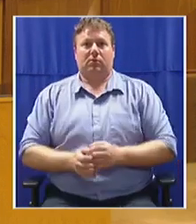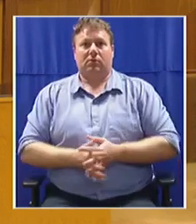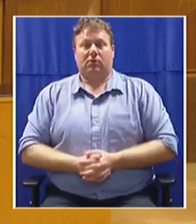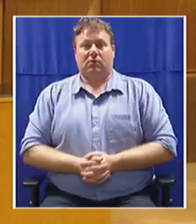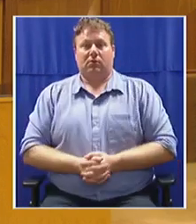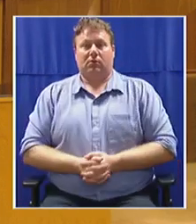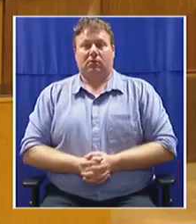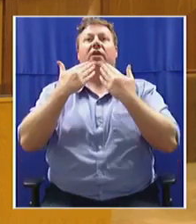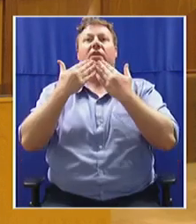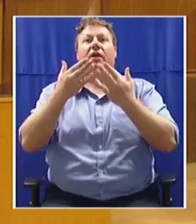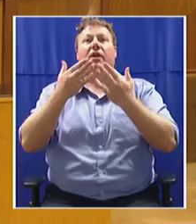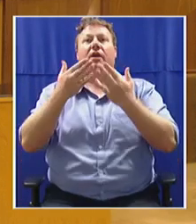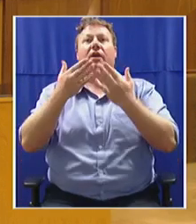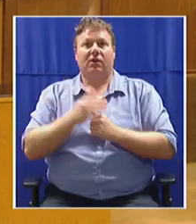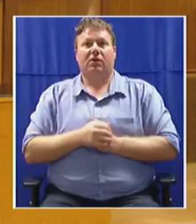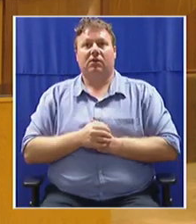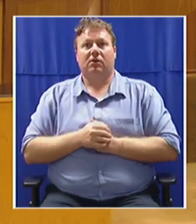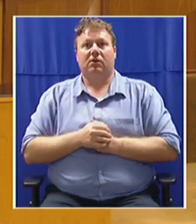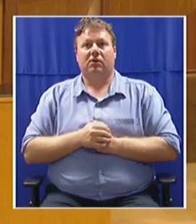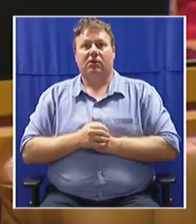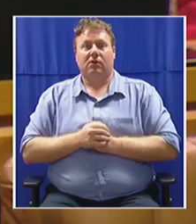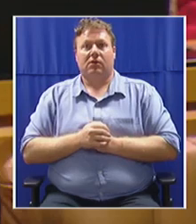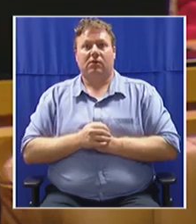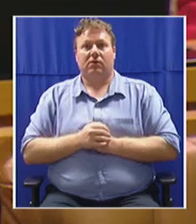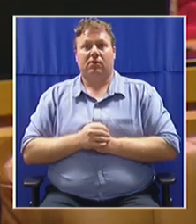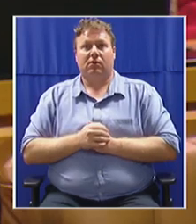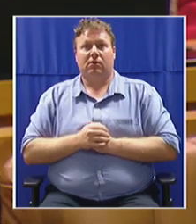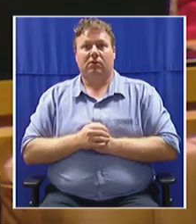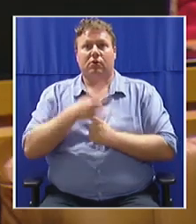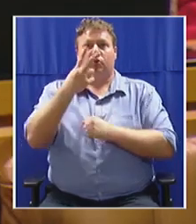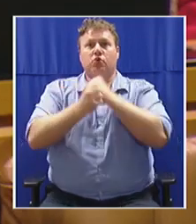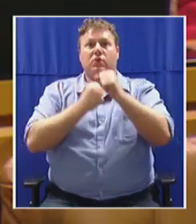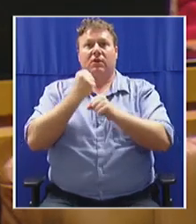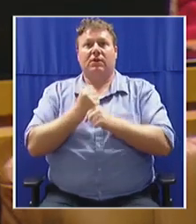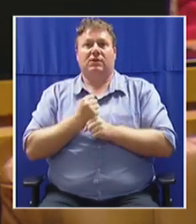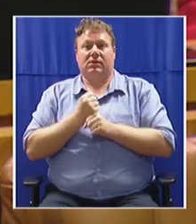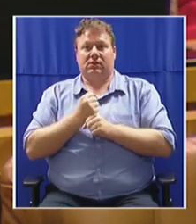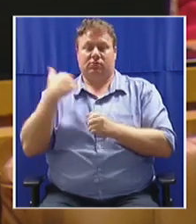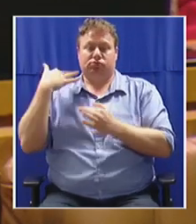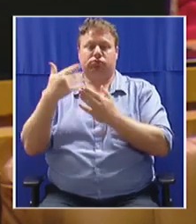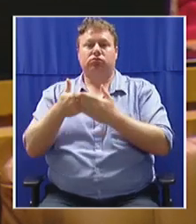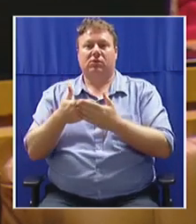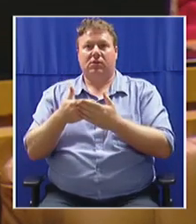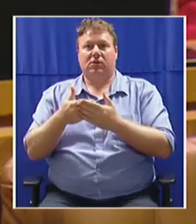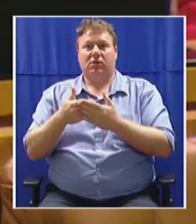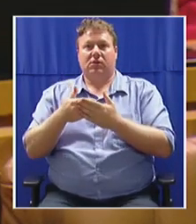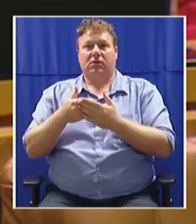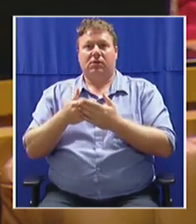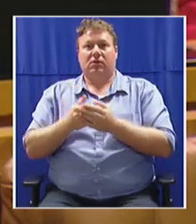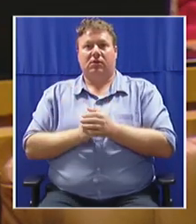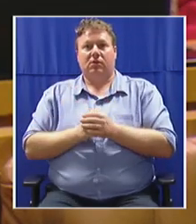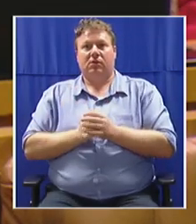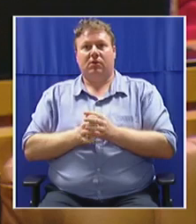Thank you, Speaker. Honorable Deputy President. Over the past 2 years, there has been much government rhetoric